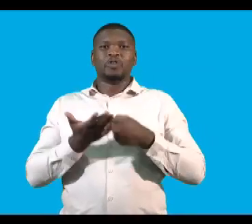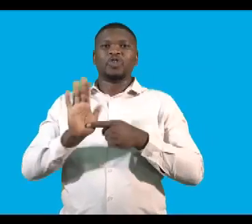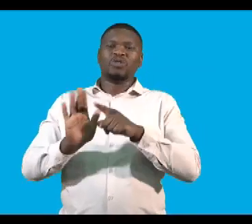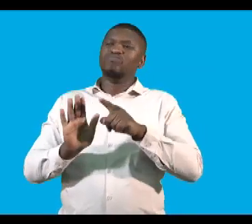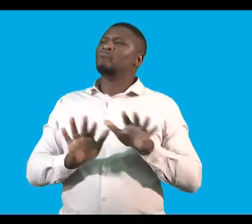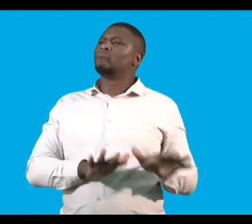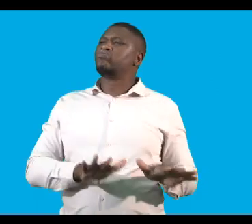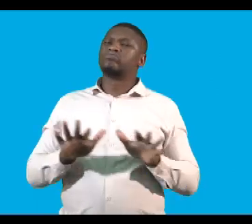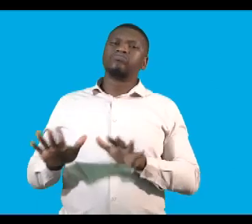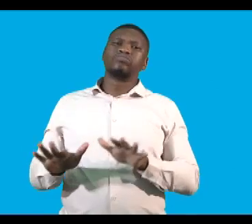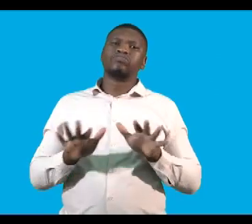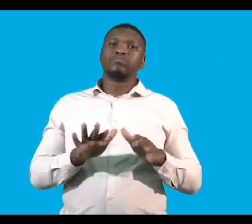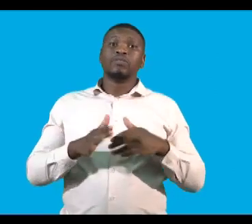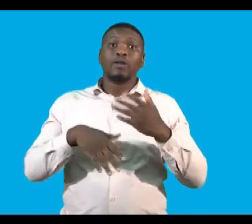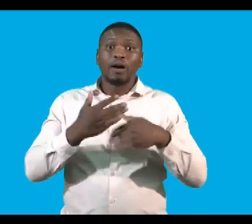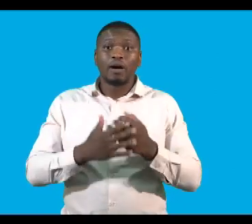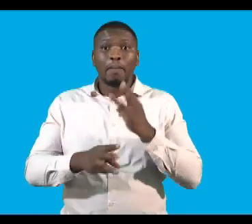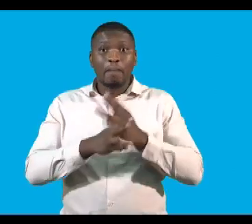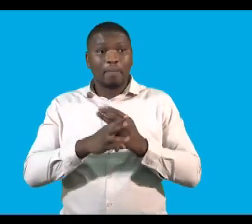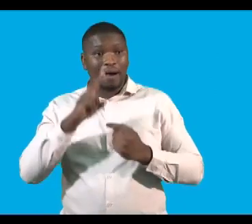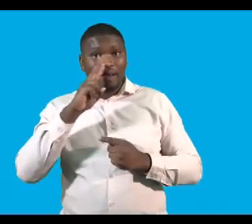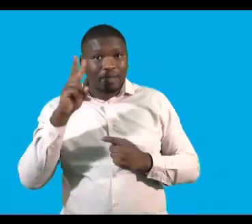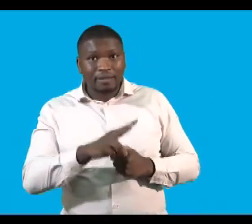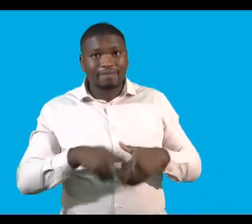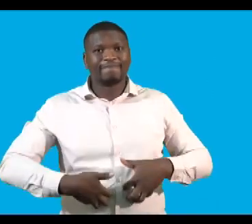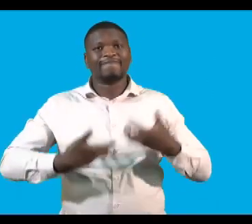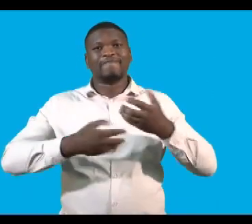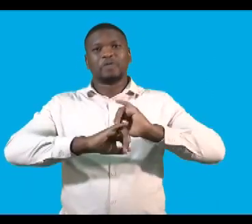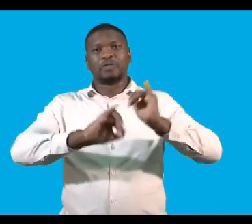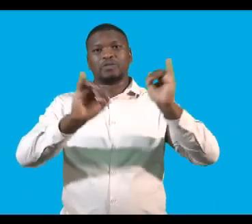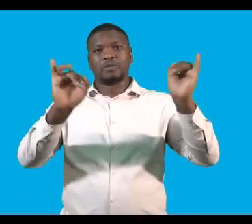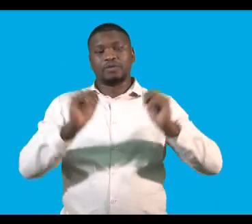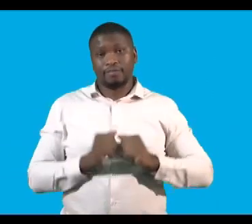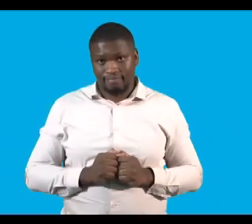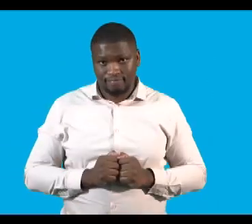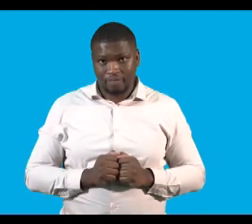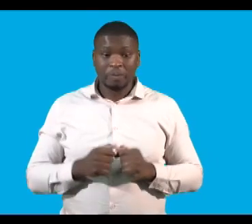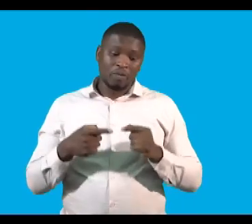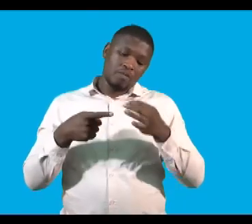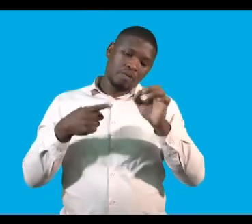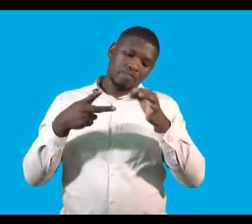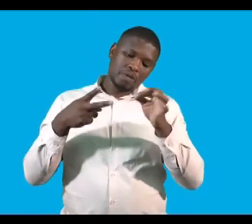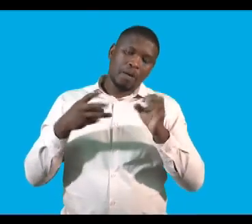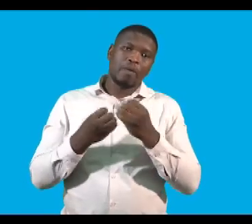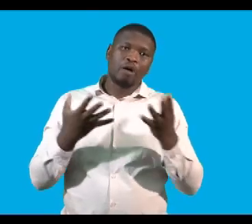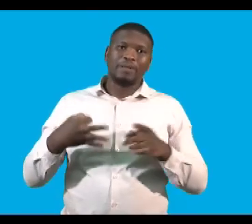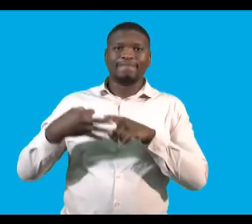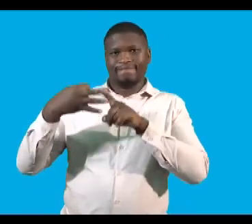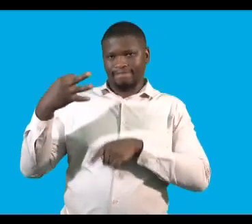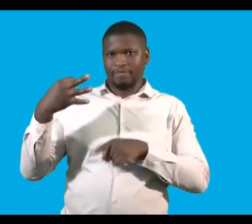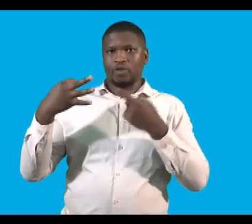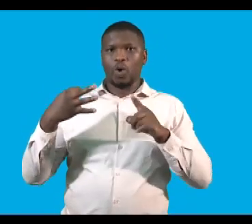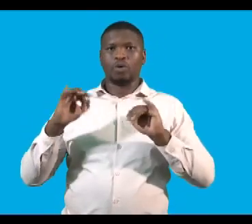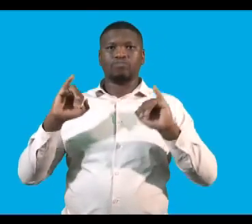attitude, which further angers his mother. Now here you would get 3 marks for a critical